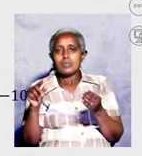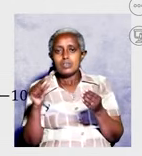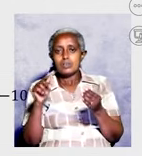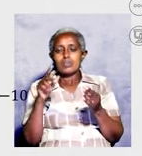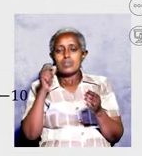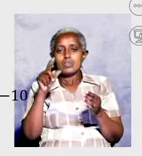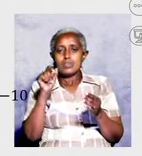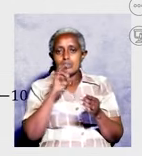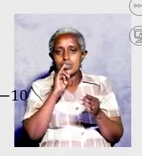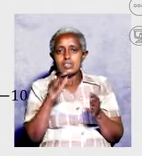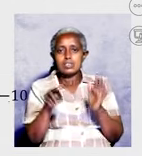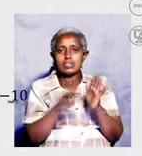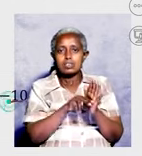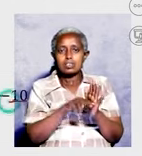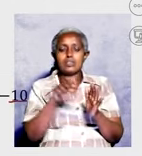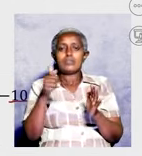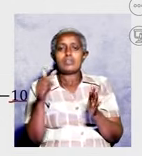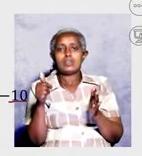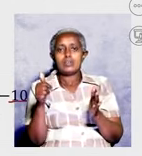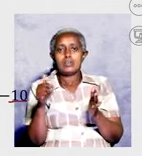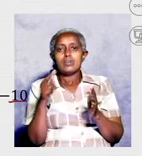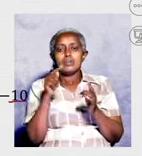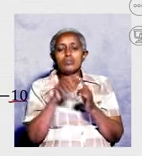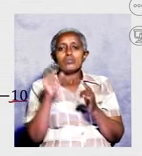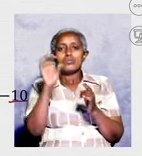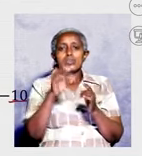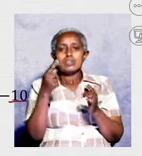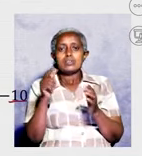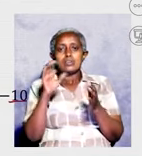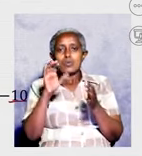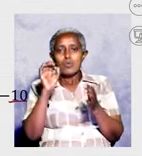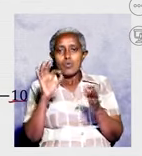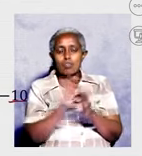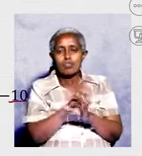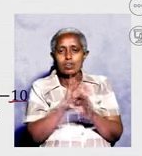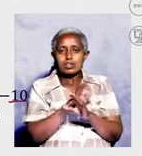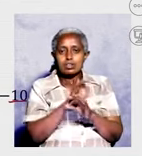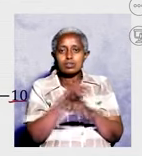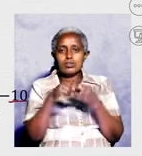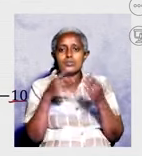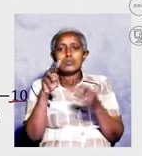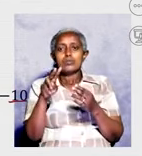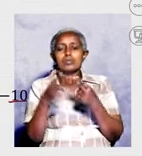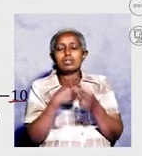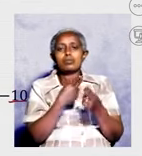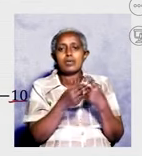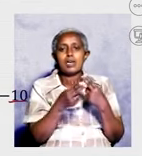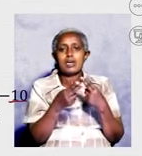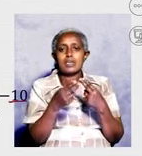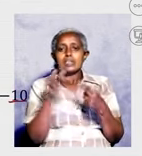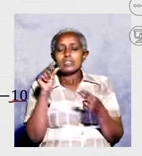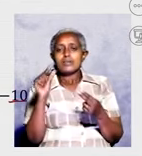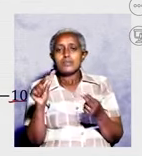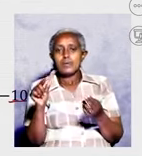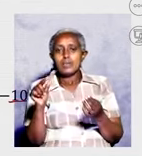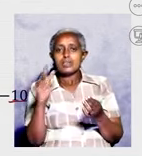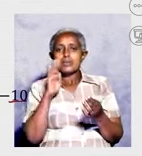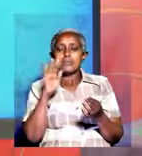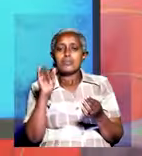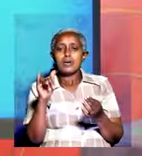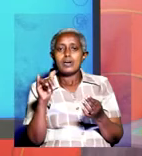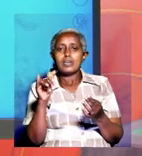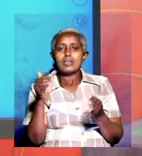is -10. To find the cofactor, simply you multiply the minor